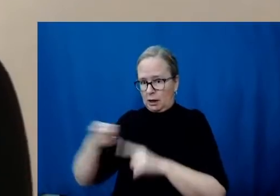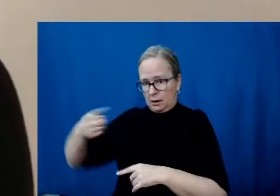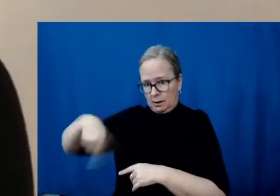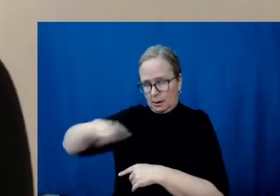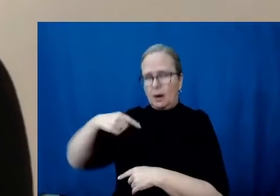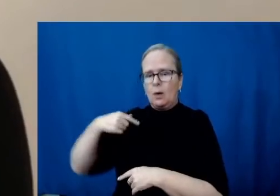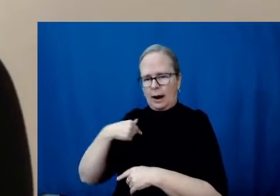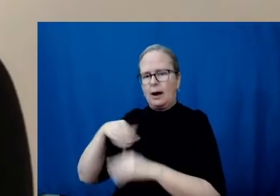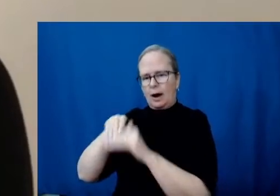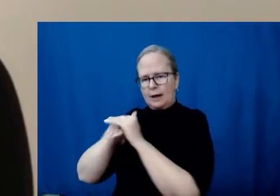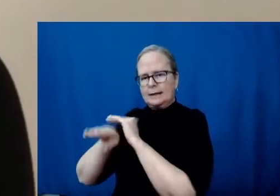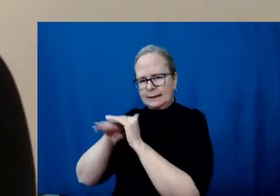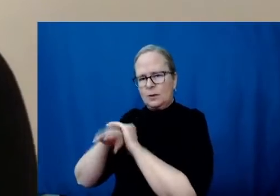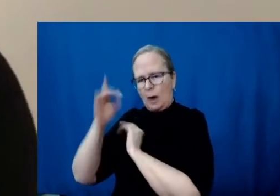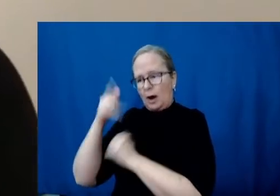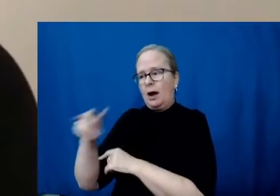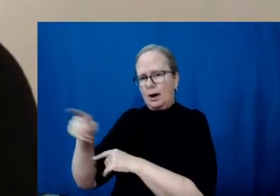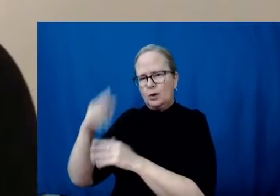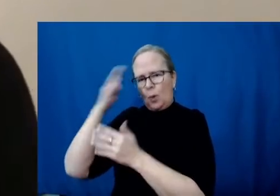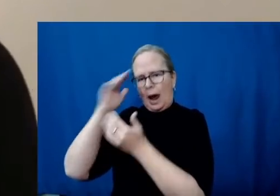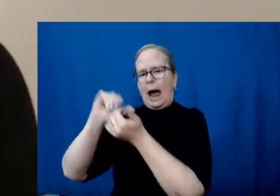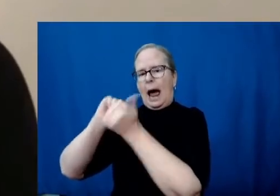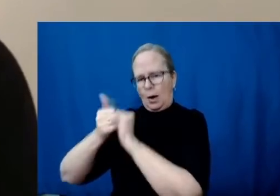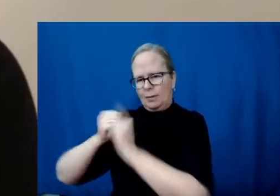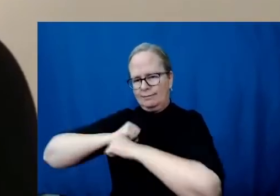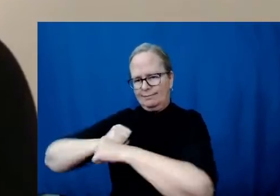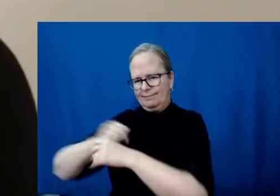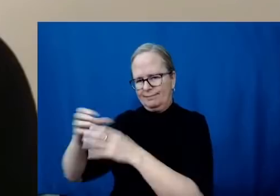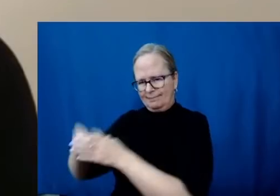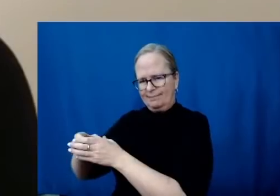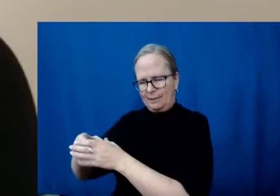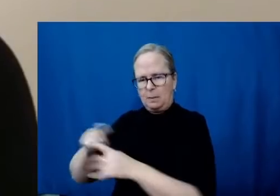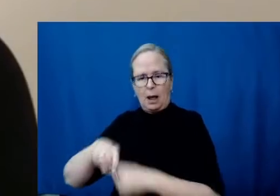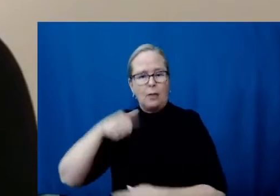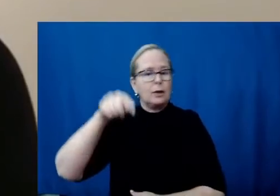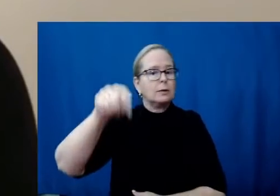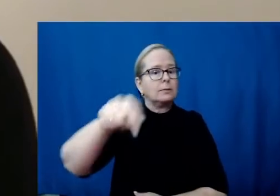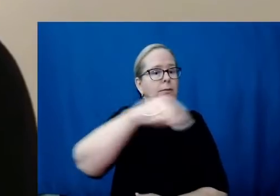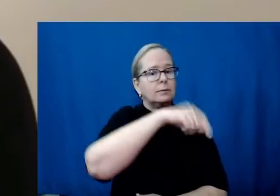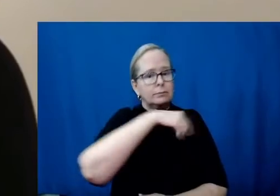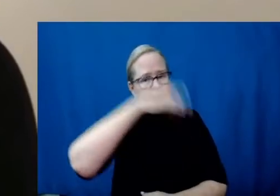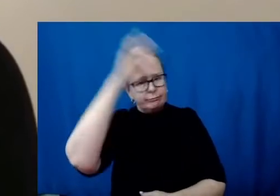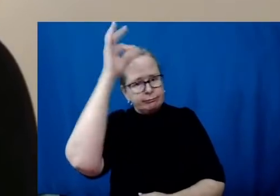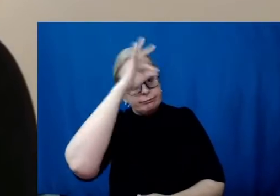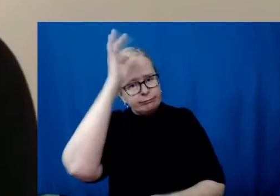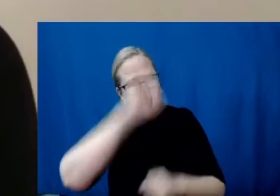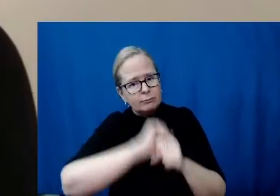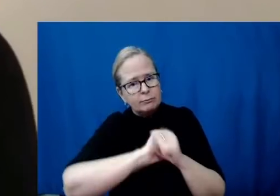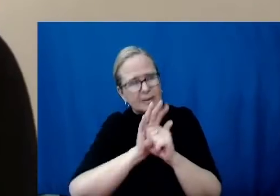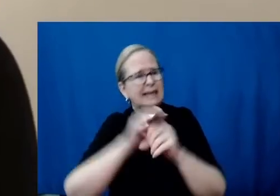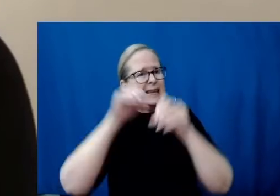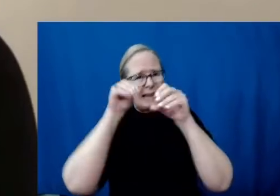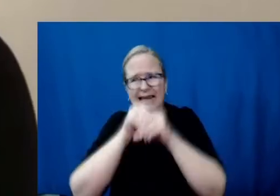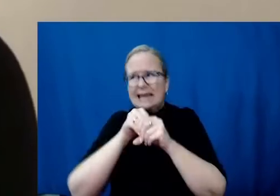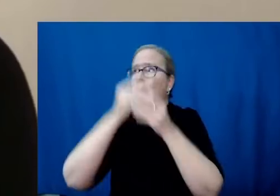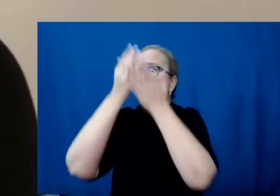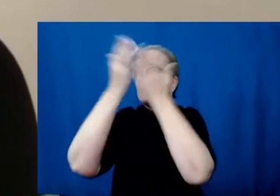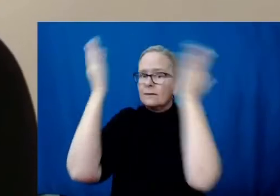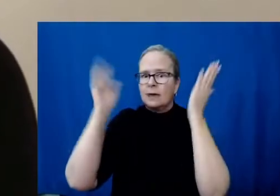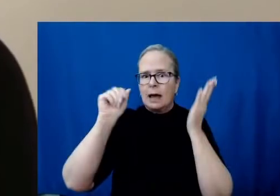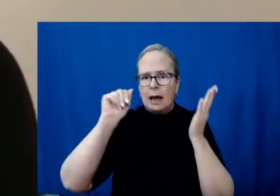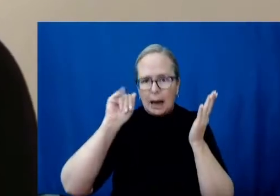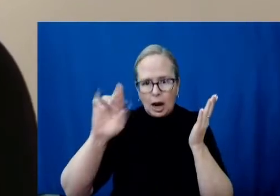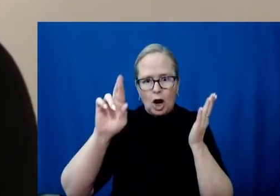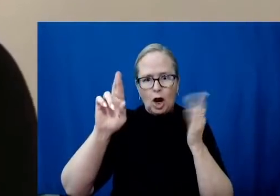know how to protect ourselves. But many people don't know that COVID is airborne and don't know that they should wear